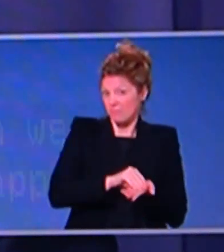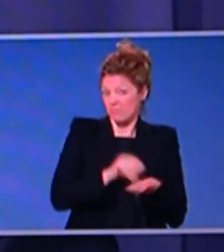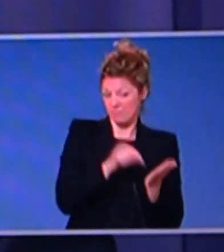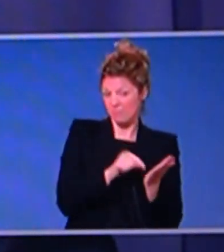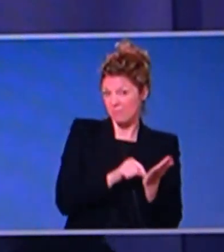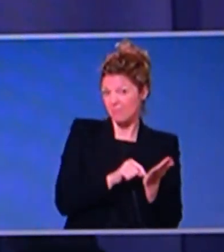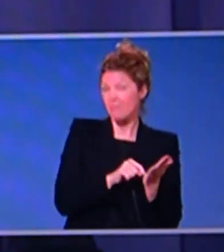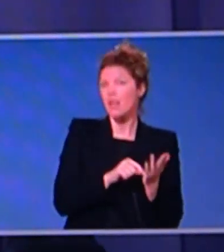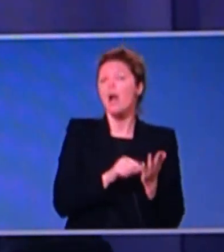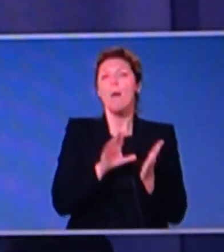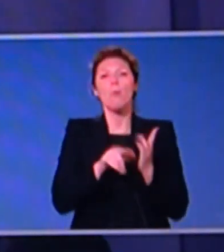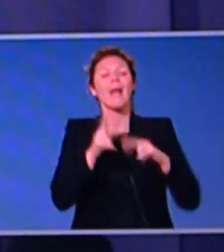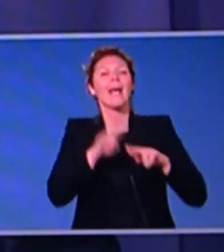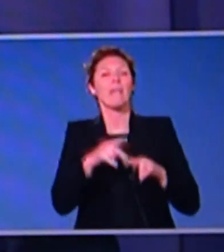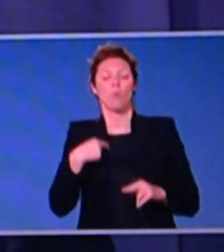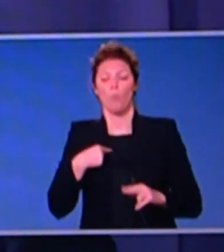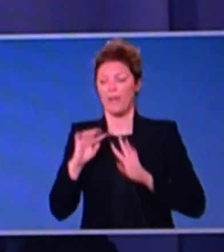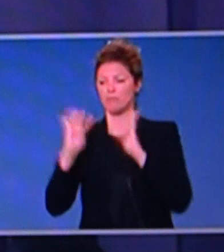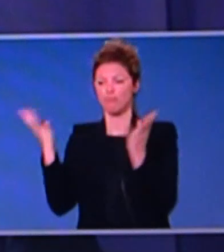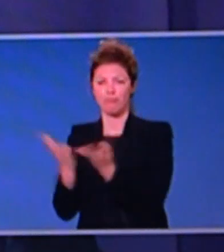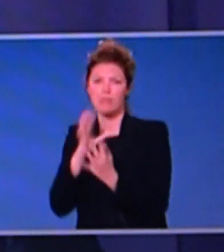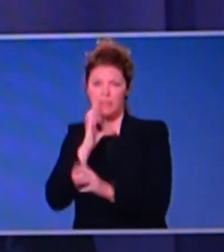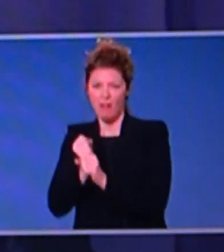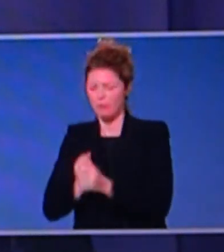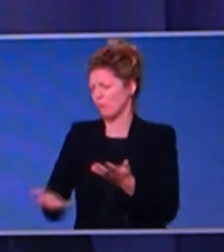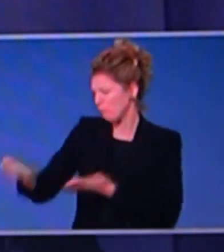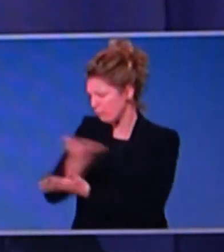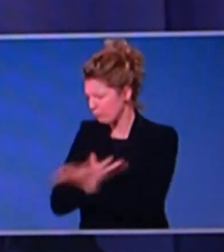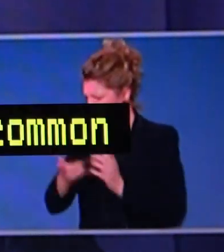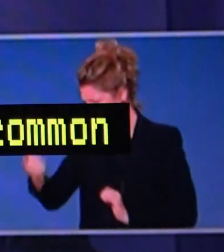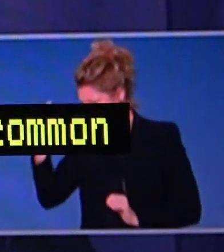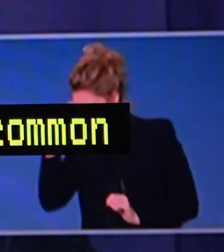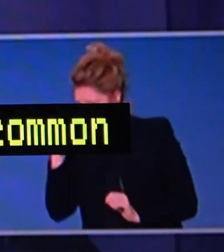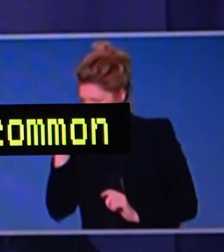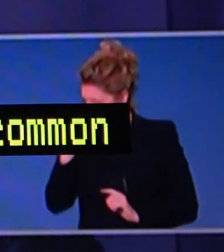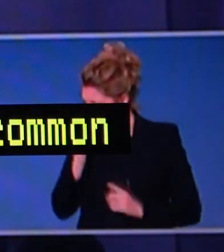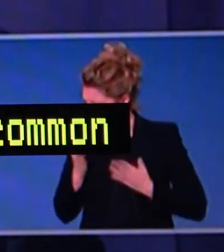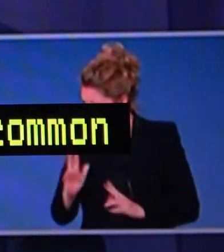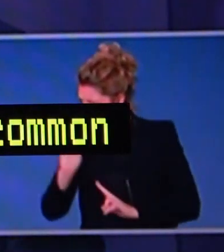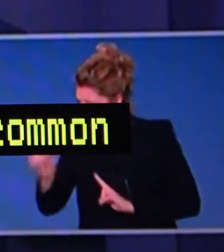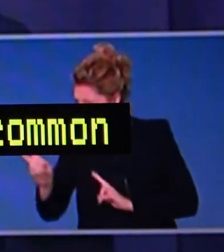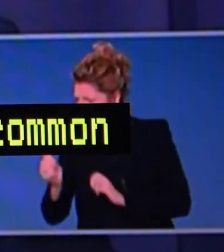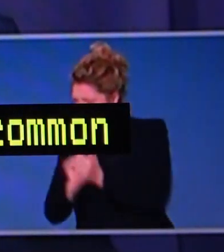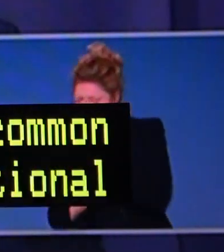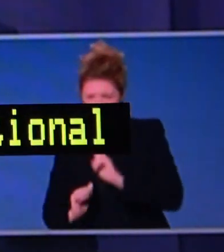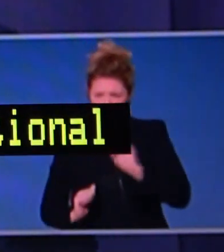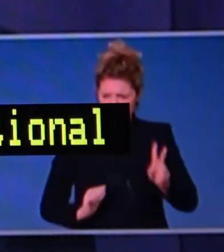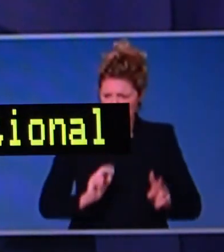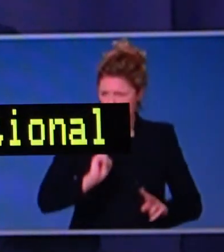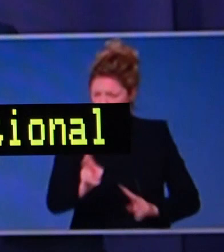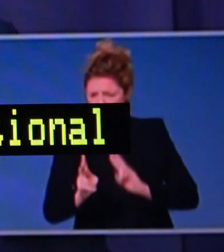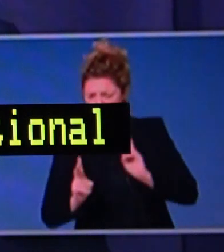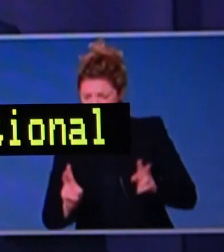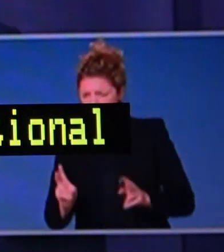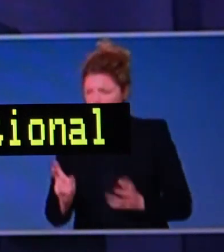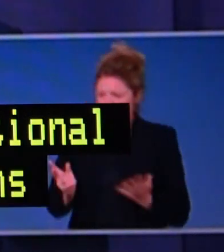as a national cabinet and make these decisions about easing restrictions, it's one of the many things we're going to be looking at. I'd love to see community sport get